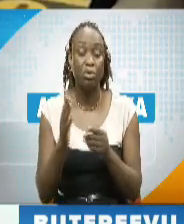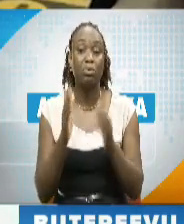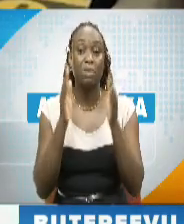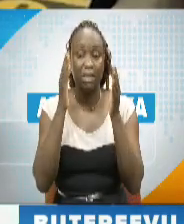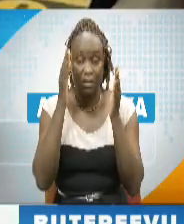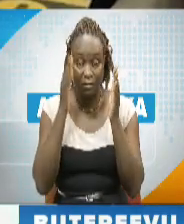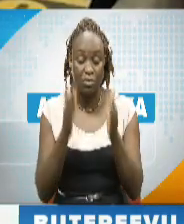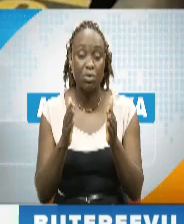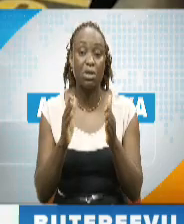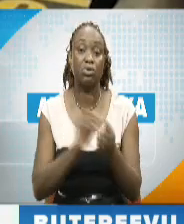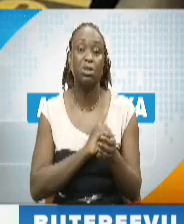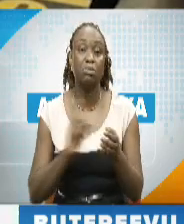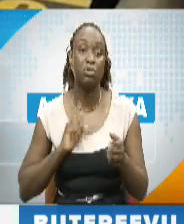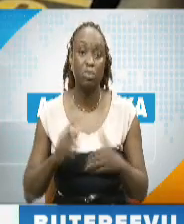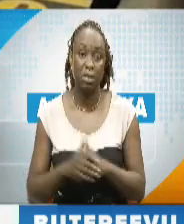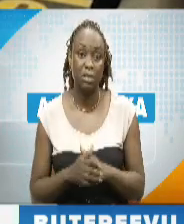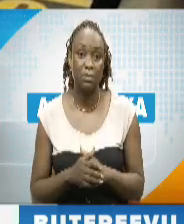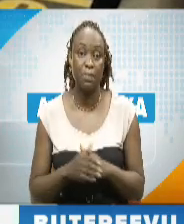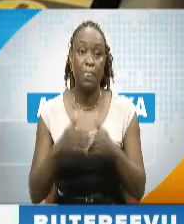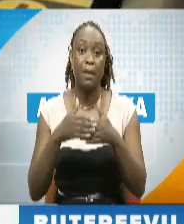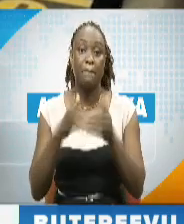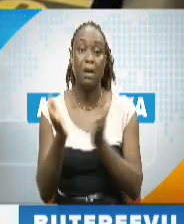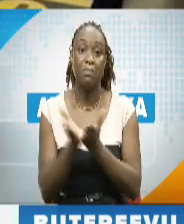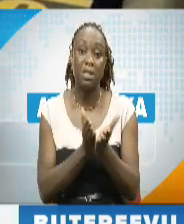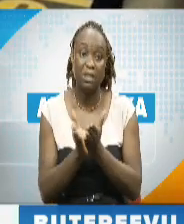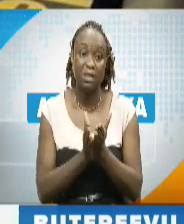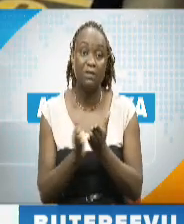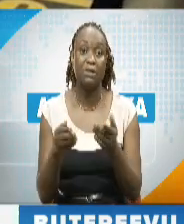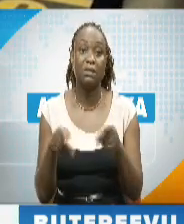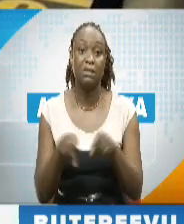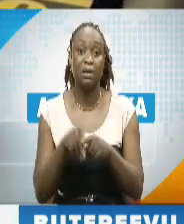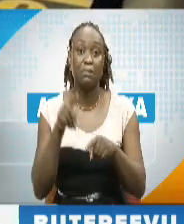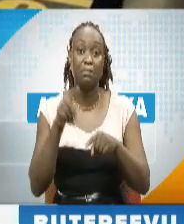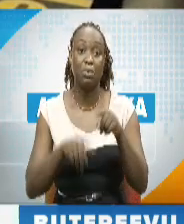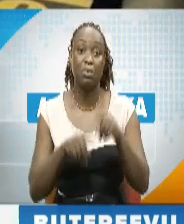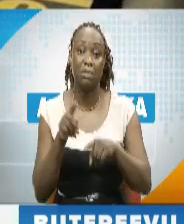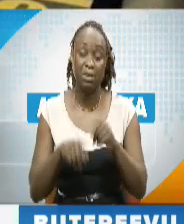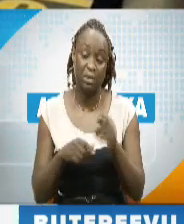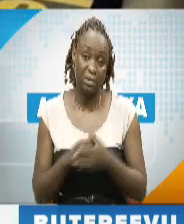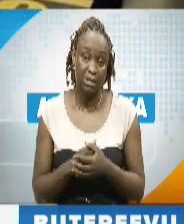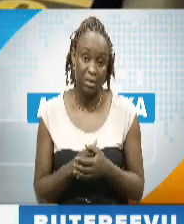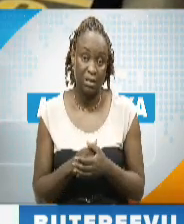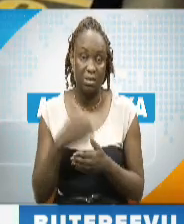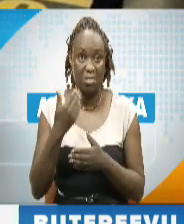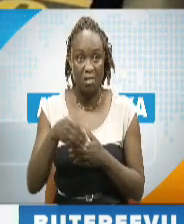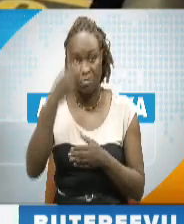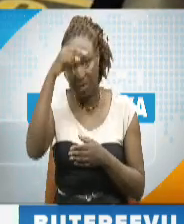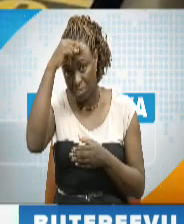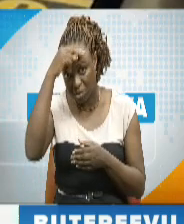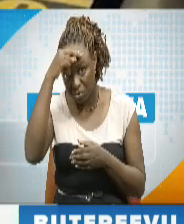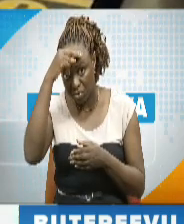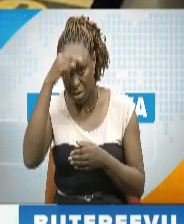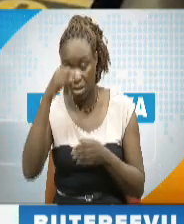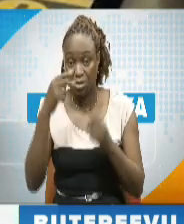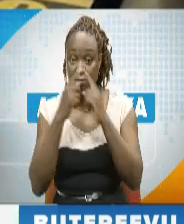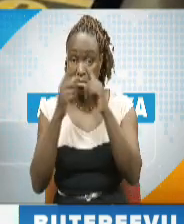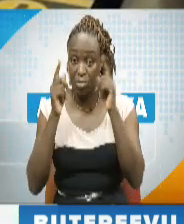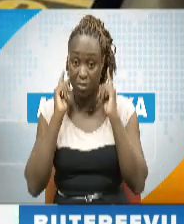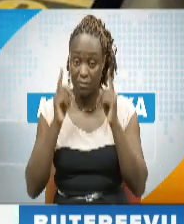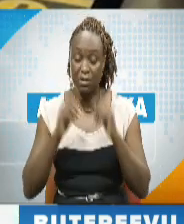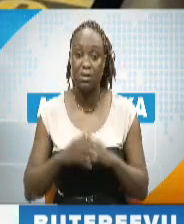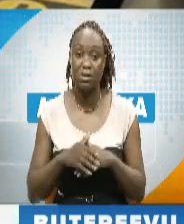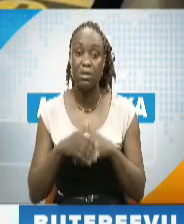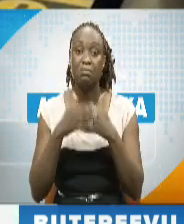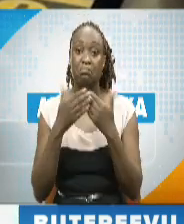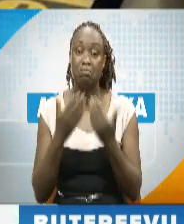Chamber's journey in public service and politics began shortly after graduating from the university, marking